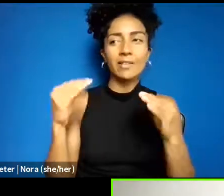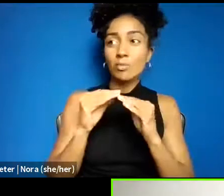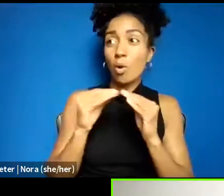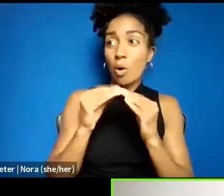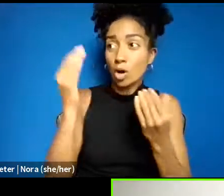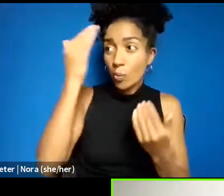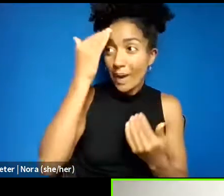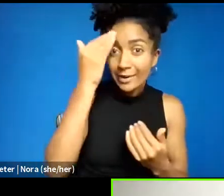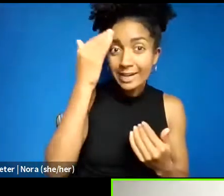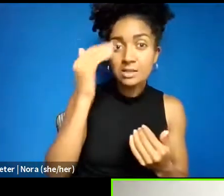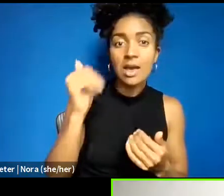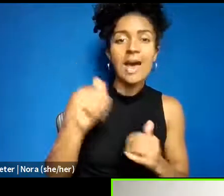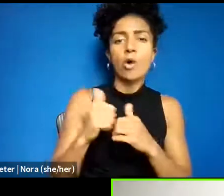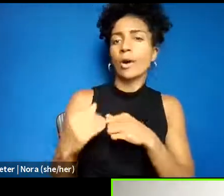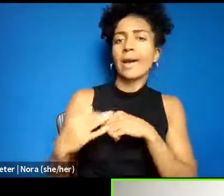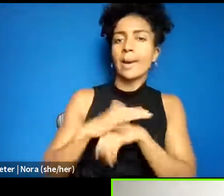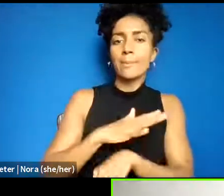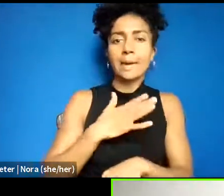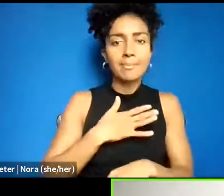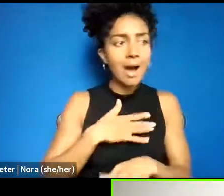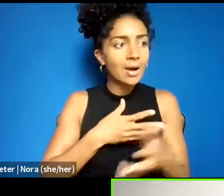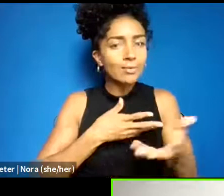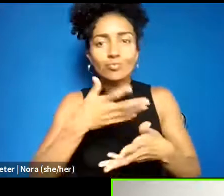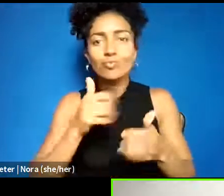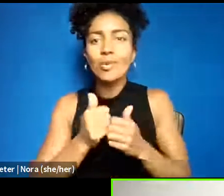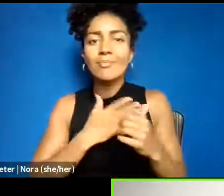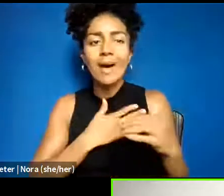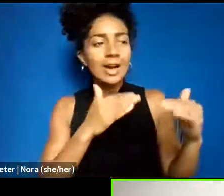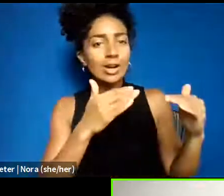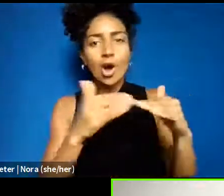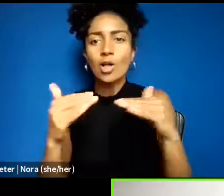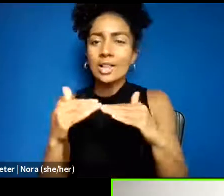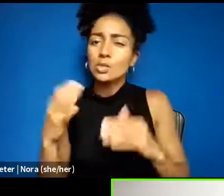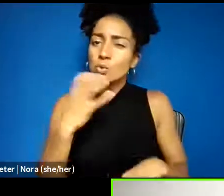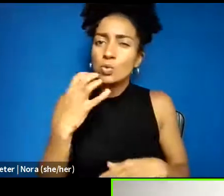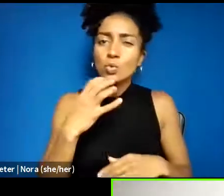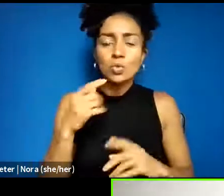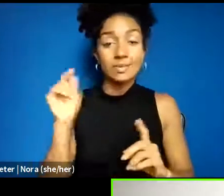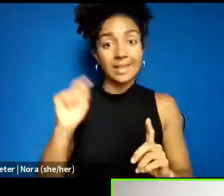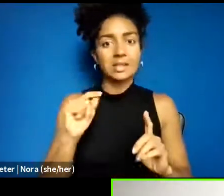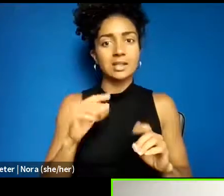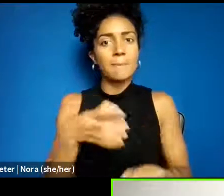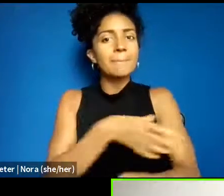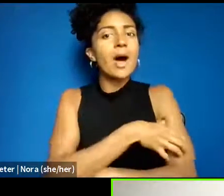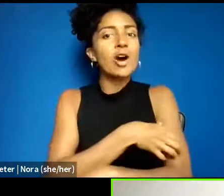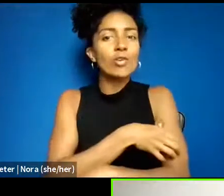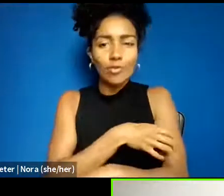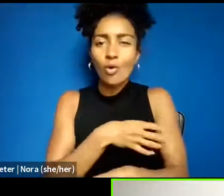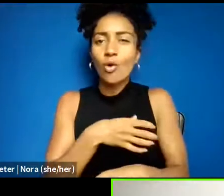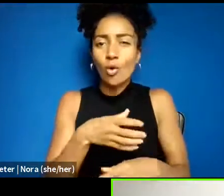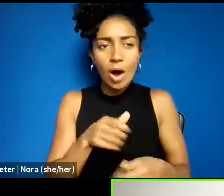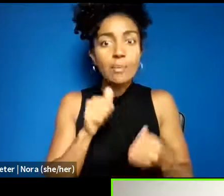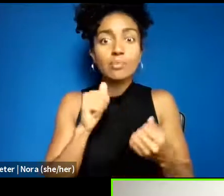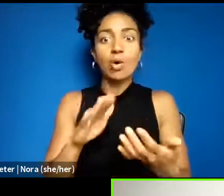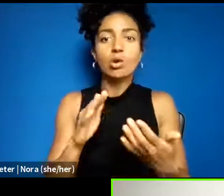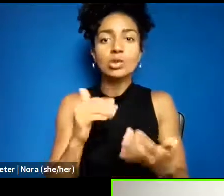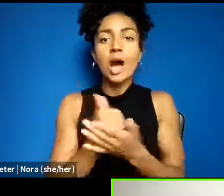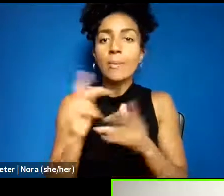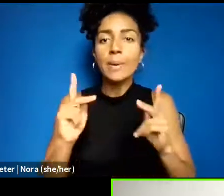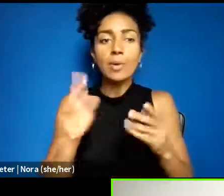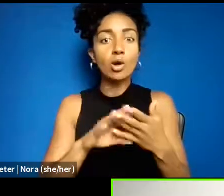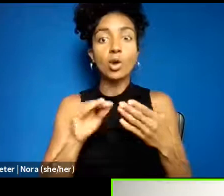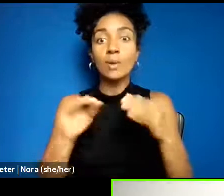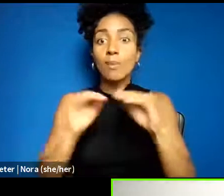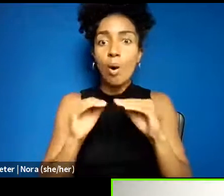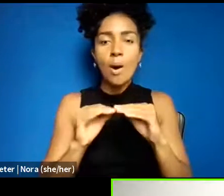how I interact with my colleagues? I think it's a really powerful way for people to learn more, to build that sense of empathy and awareness.